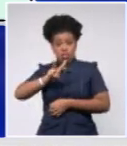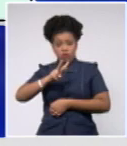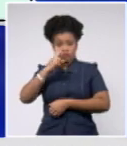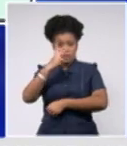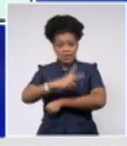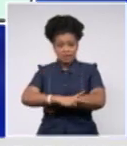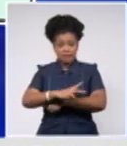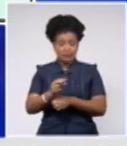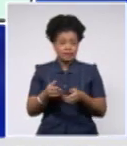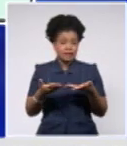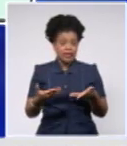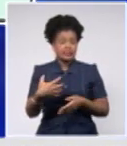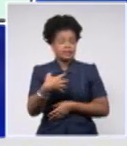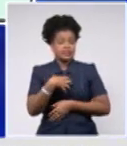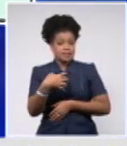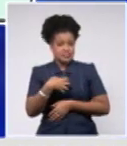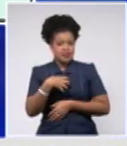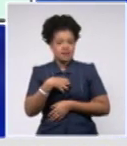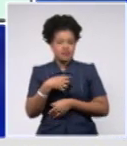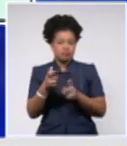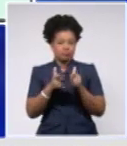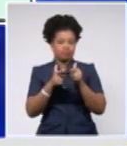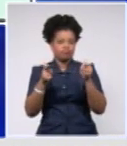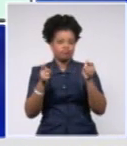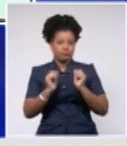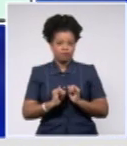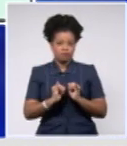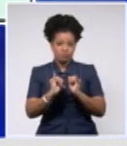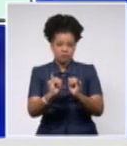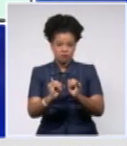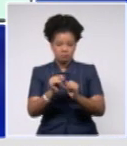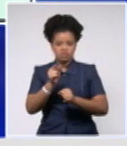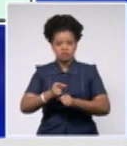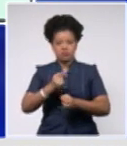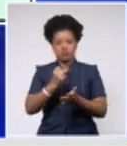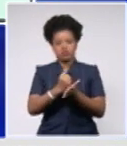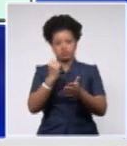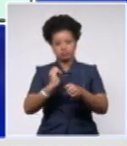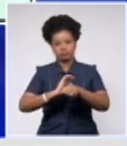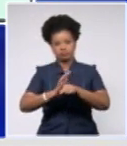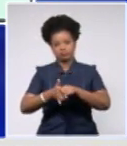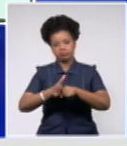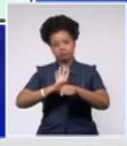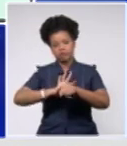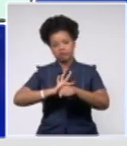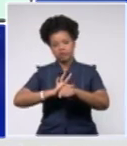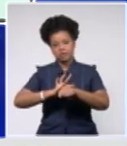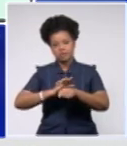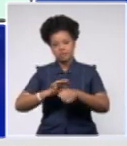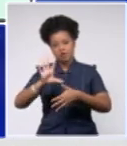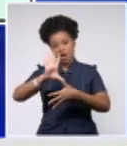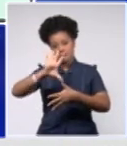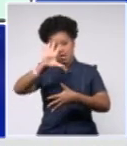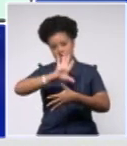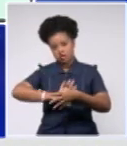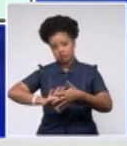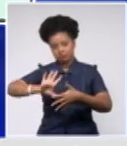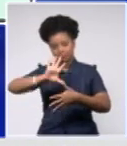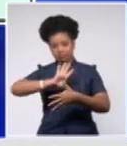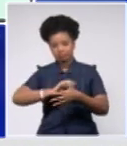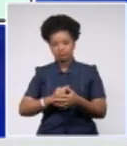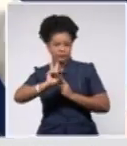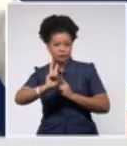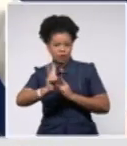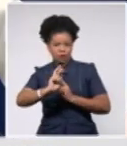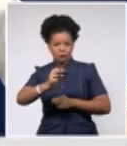Mexico has the highest with 10.55%, followed by Ecuador with